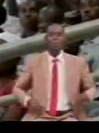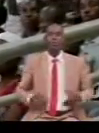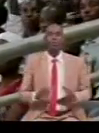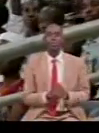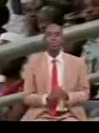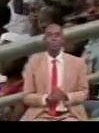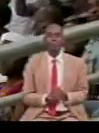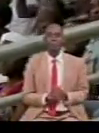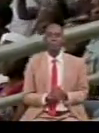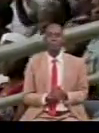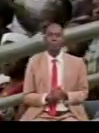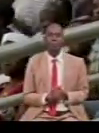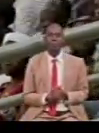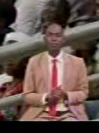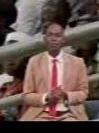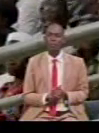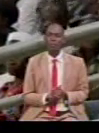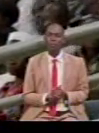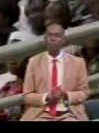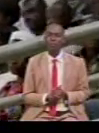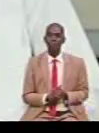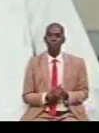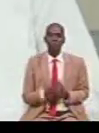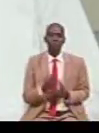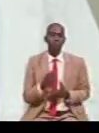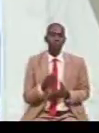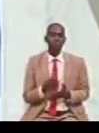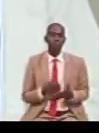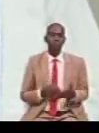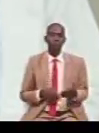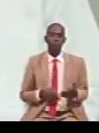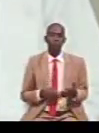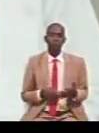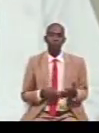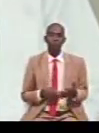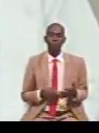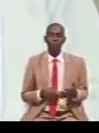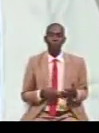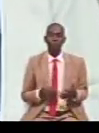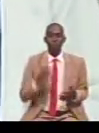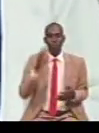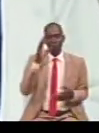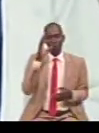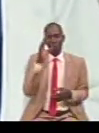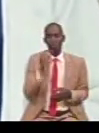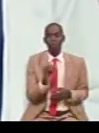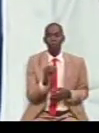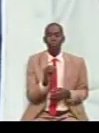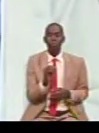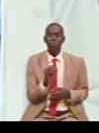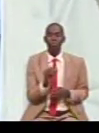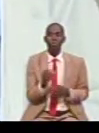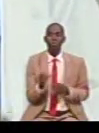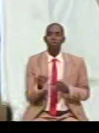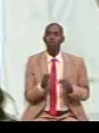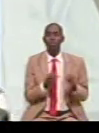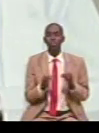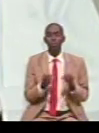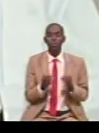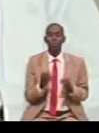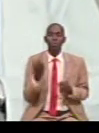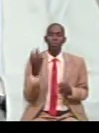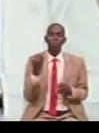Okay, so what our brother was defining, or what the gentleman was defining, is called a hiato hernia. Now, a hiato hernia is